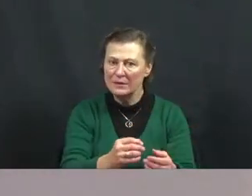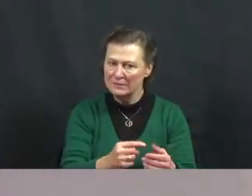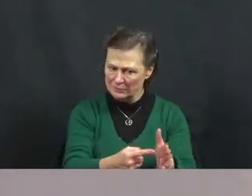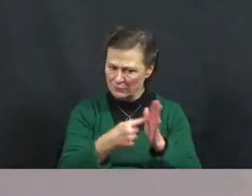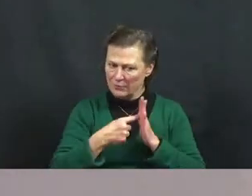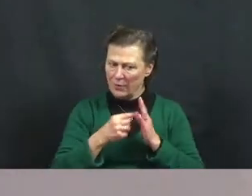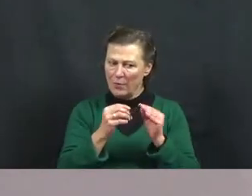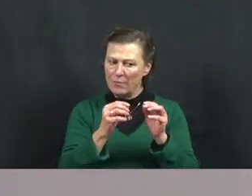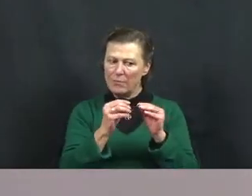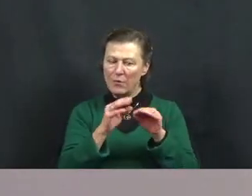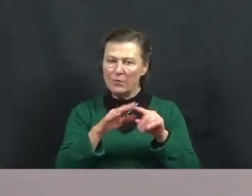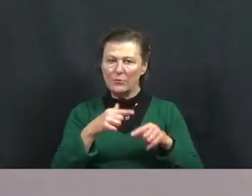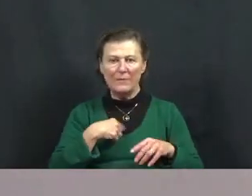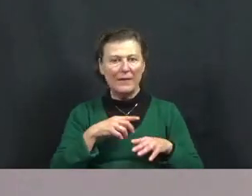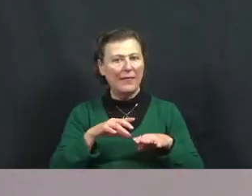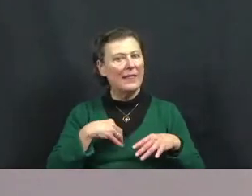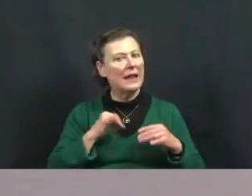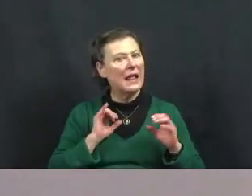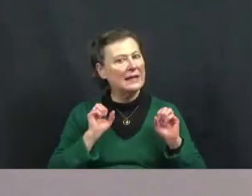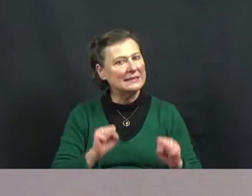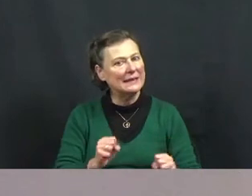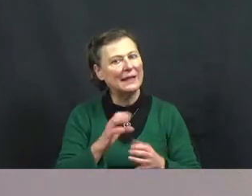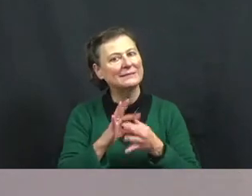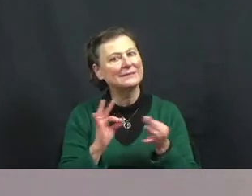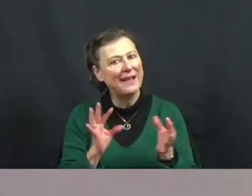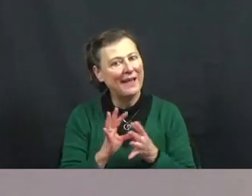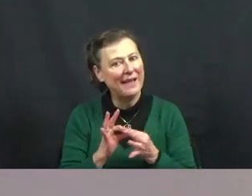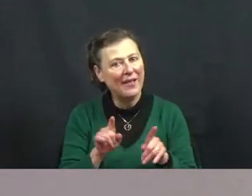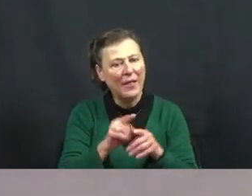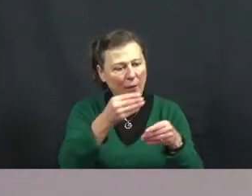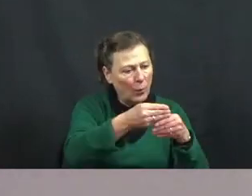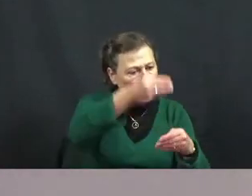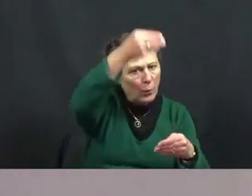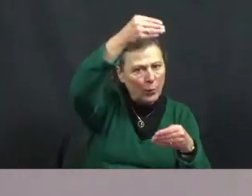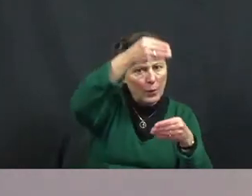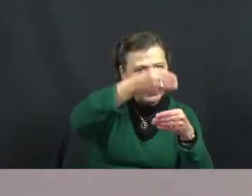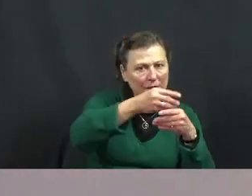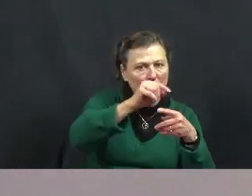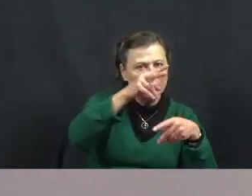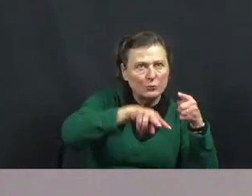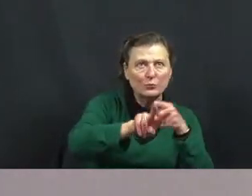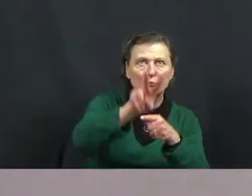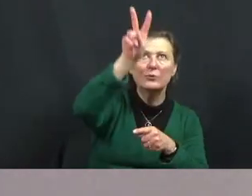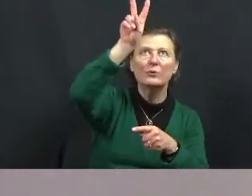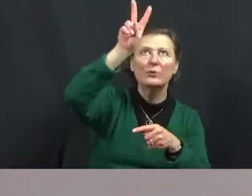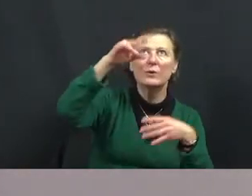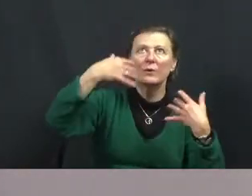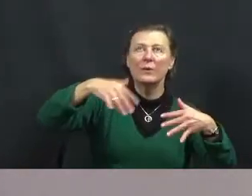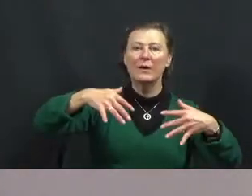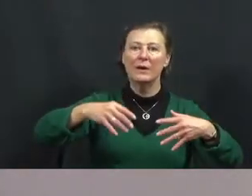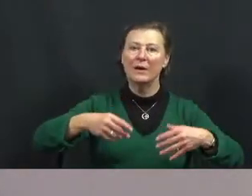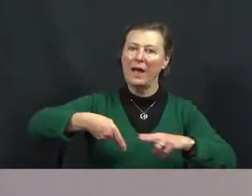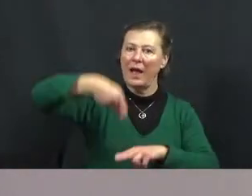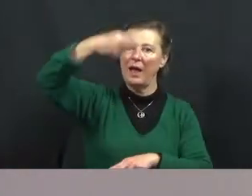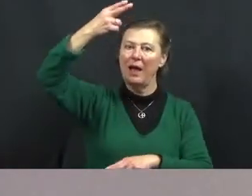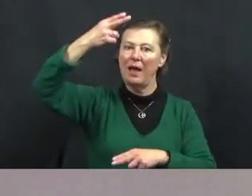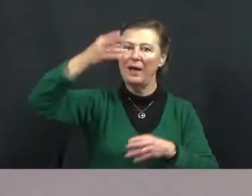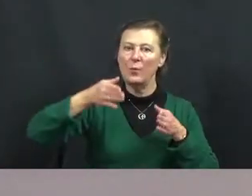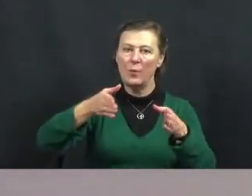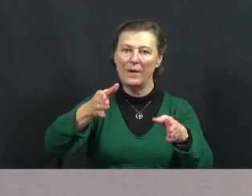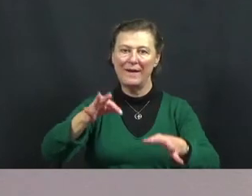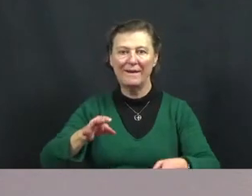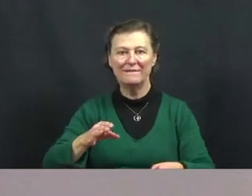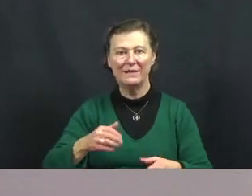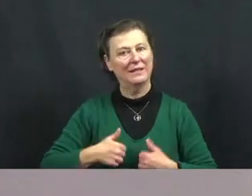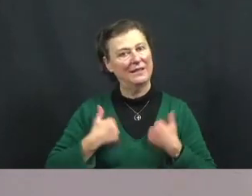can possibly say. They are like windows to a loftier realm of being. And they